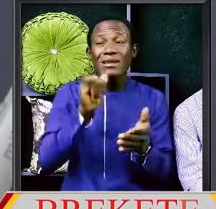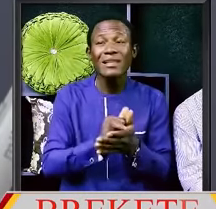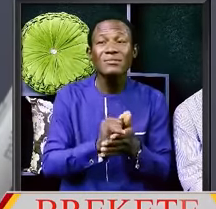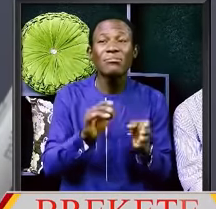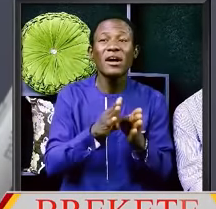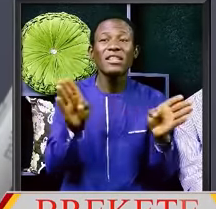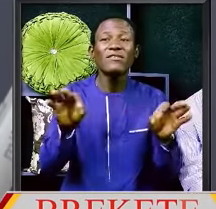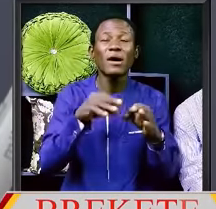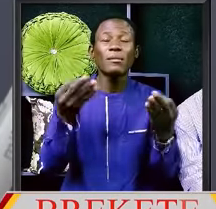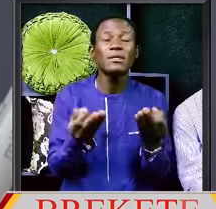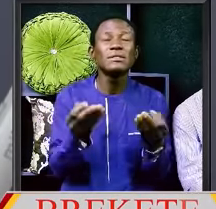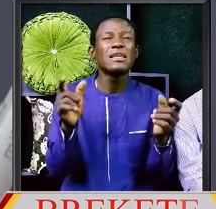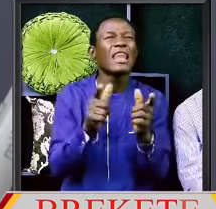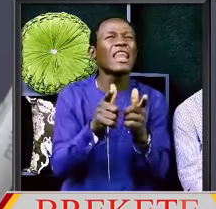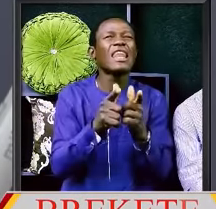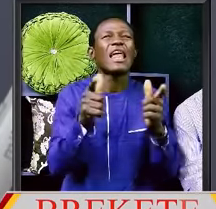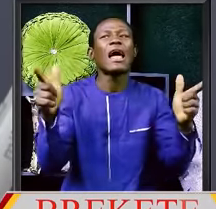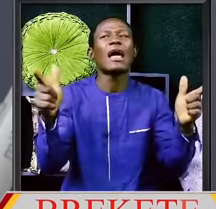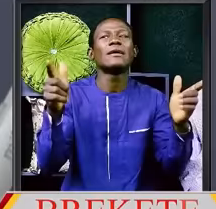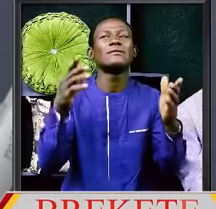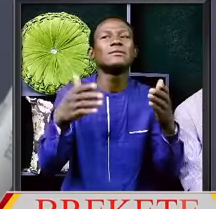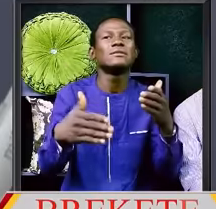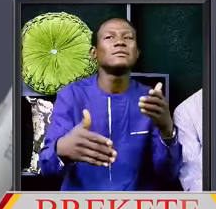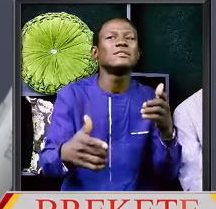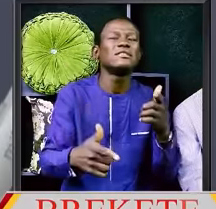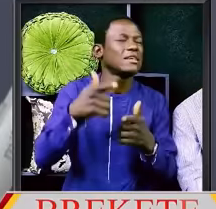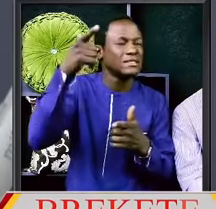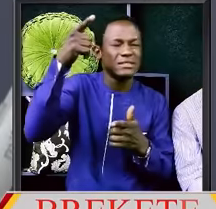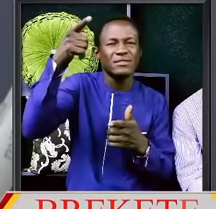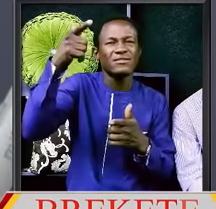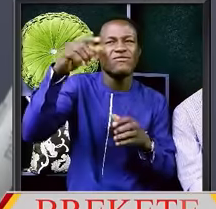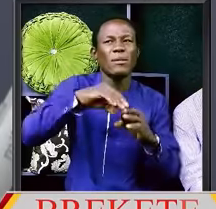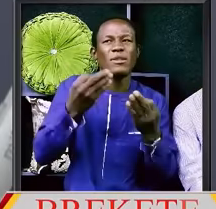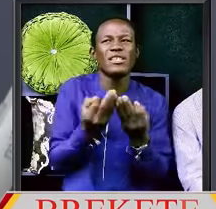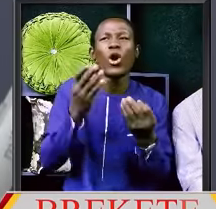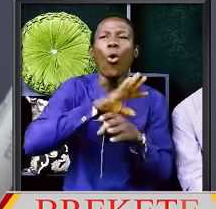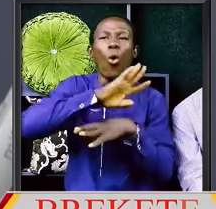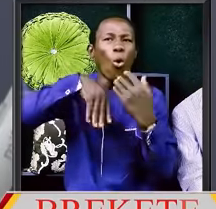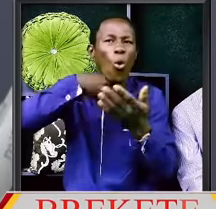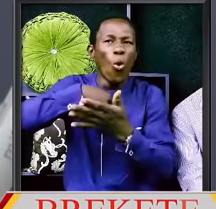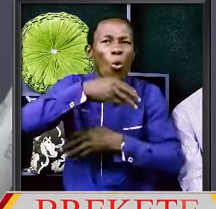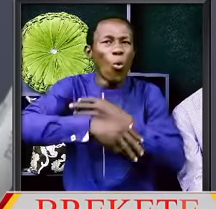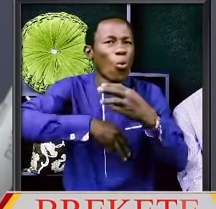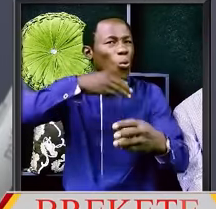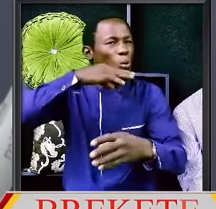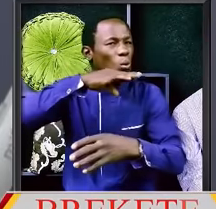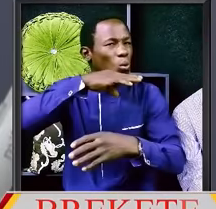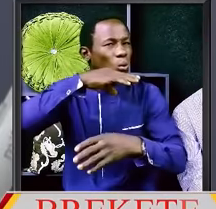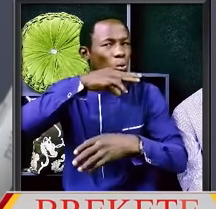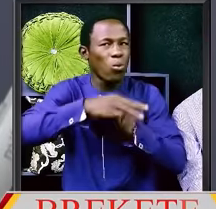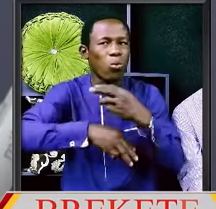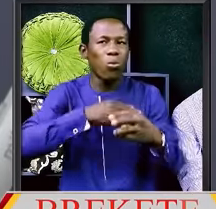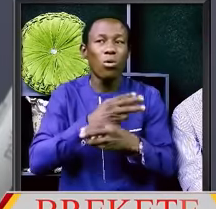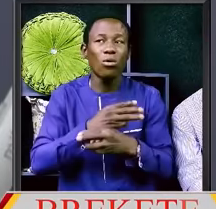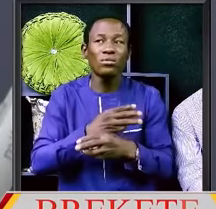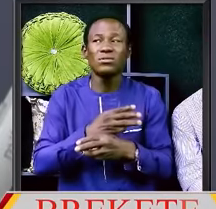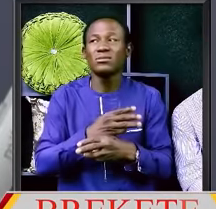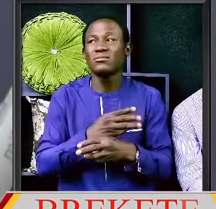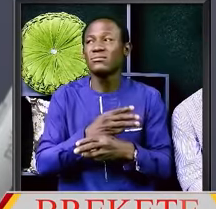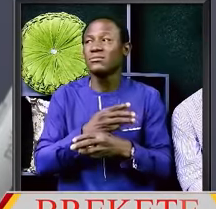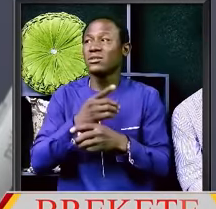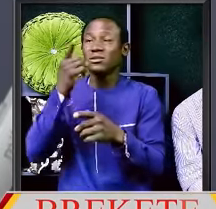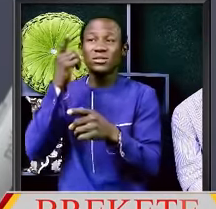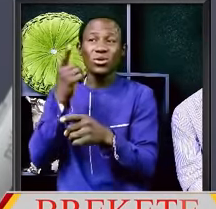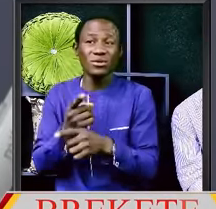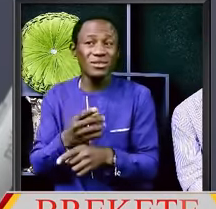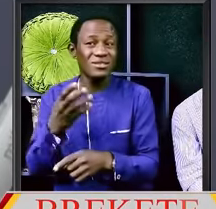world. Sorry for the little digression. Make when I just hear waiting human beings say don't they plan. Waiting